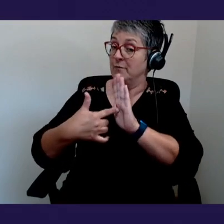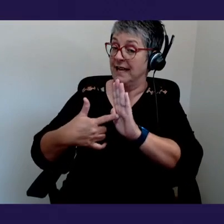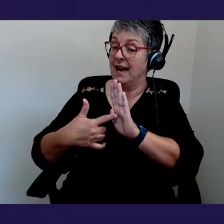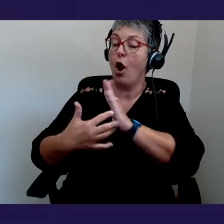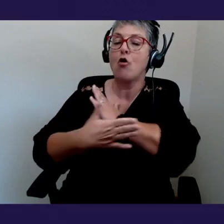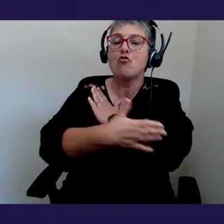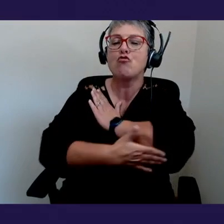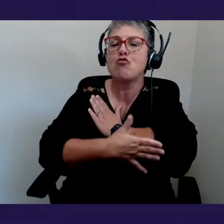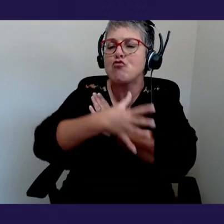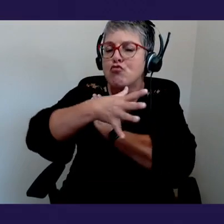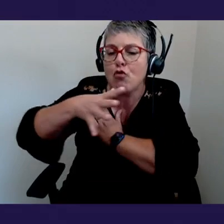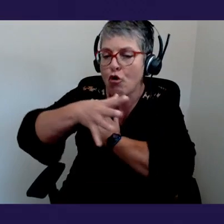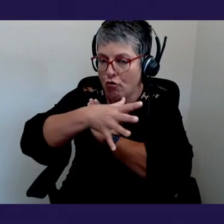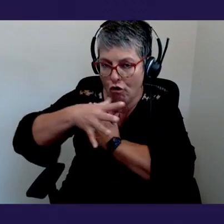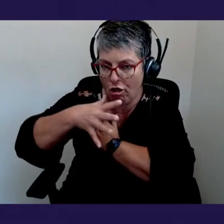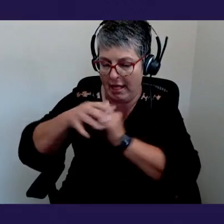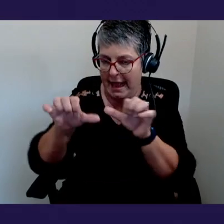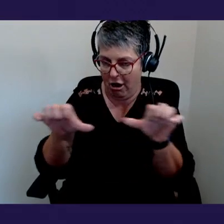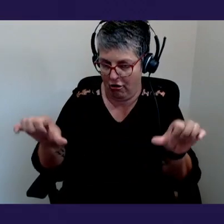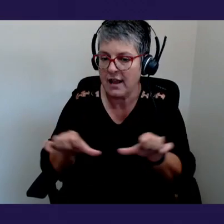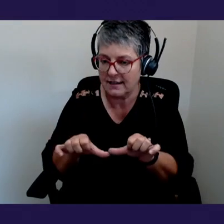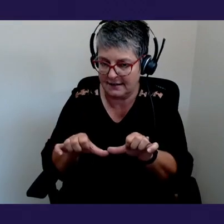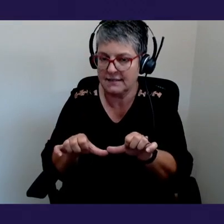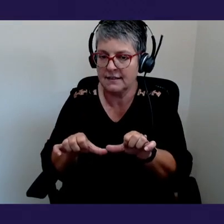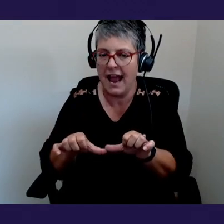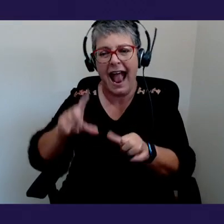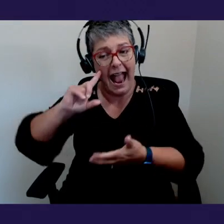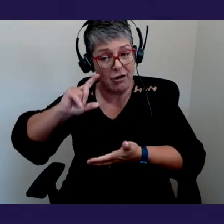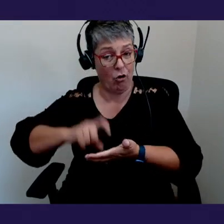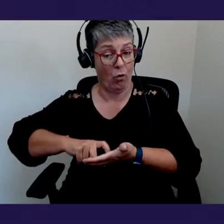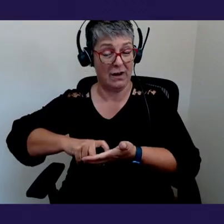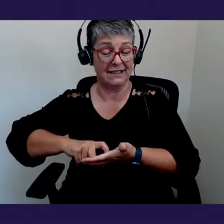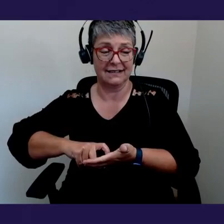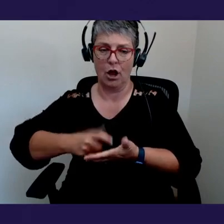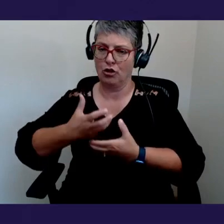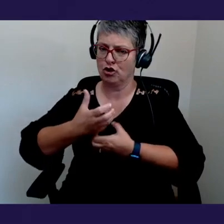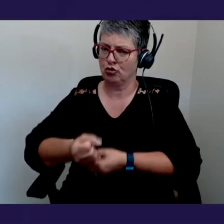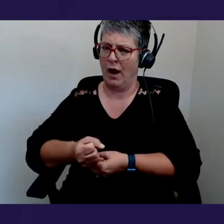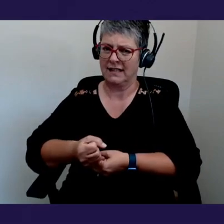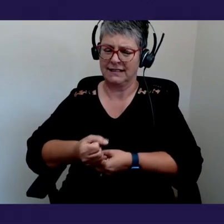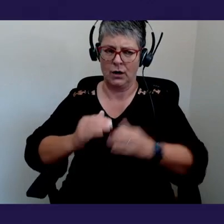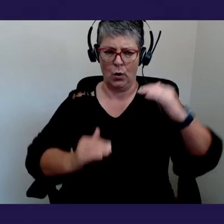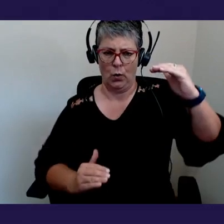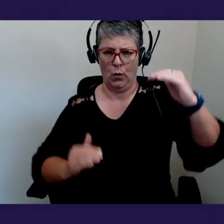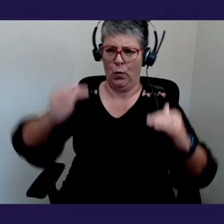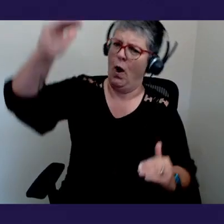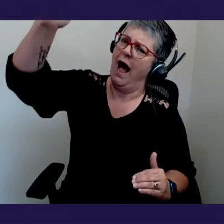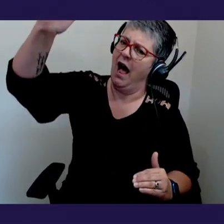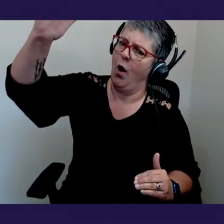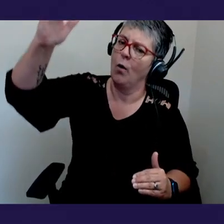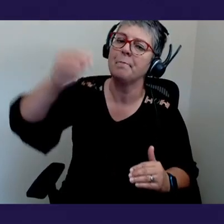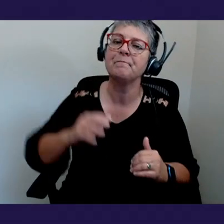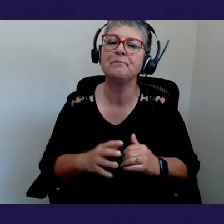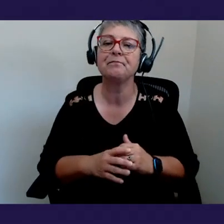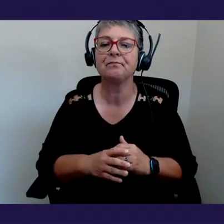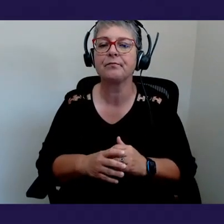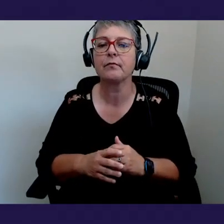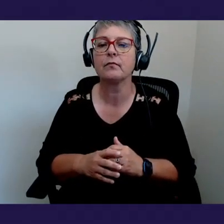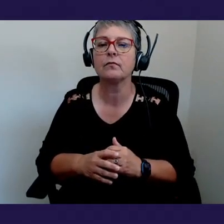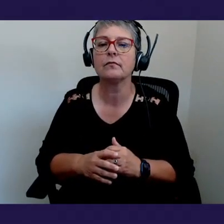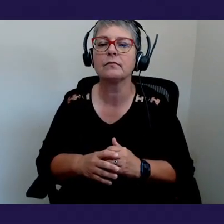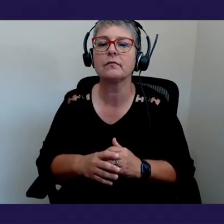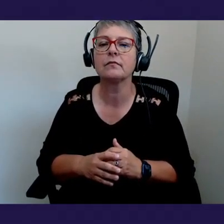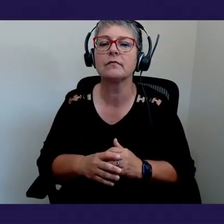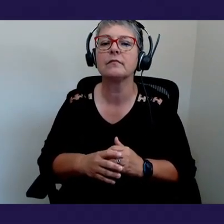of a divide in that sense of trust across the political aisle. Slide 4, please. Using the Mind Sponge